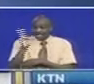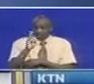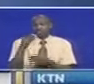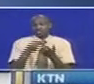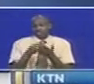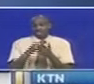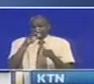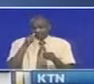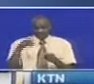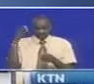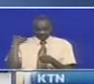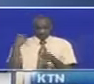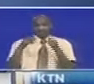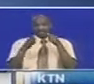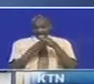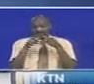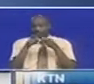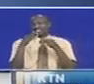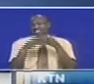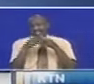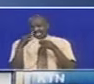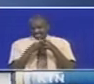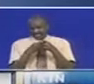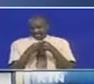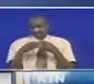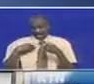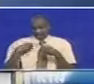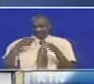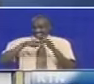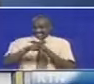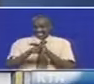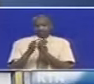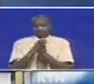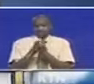shillings from the previous 9.98 billion shillings. Now, Philip Keitani has all the details.